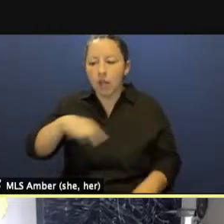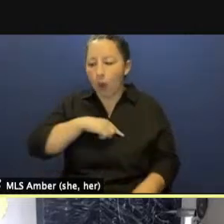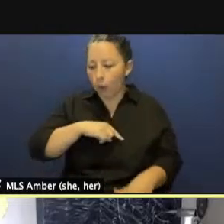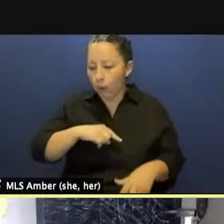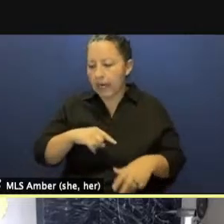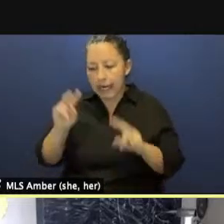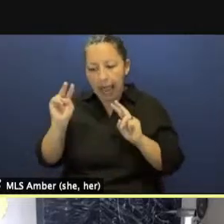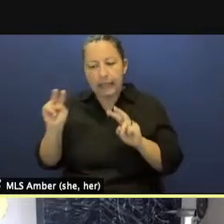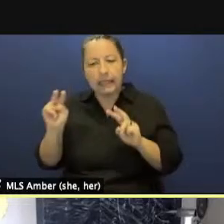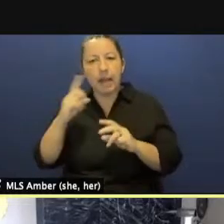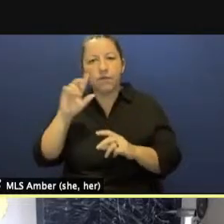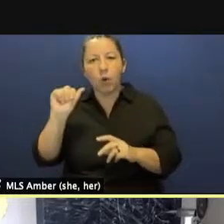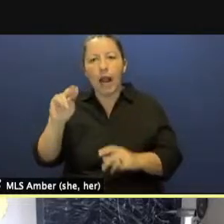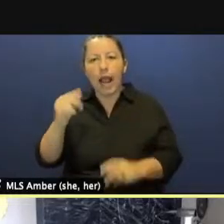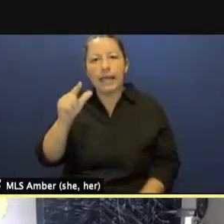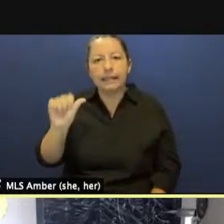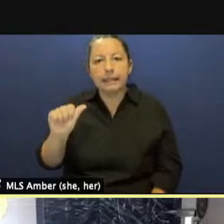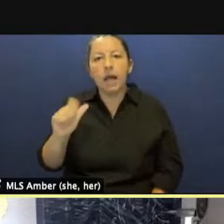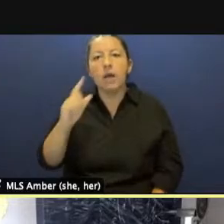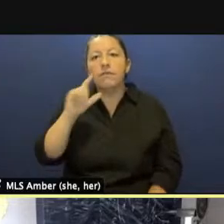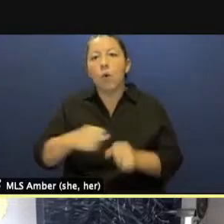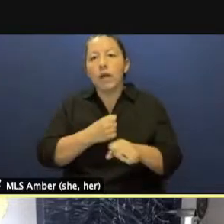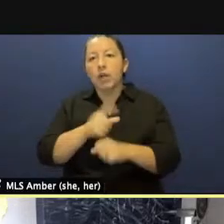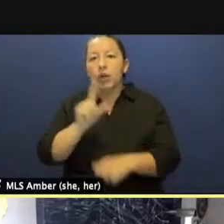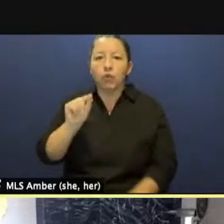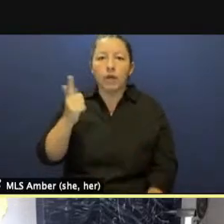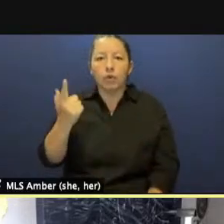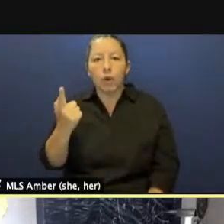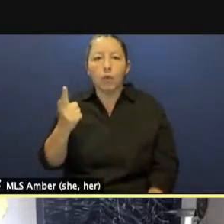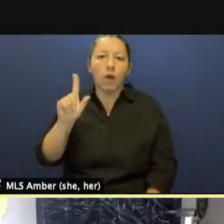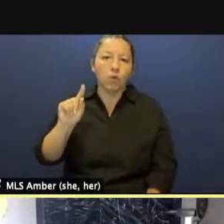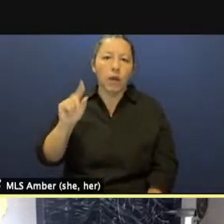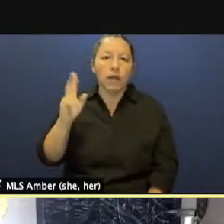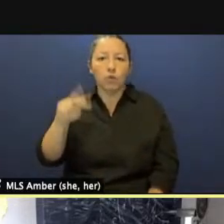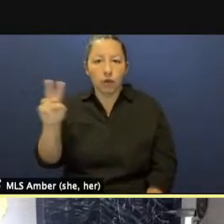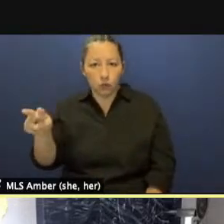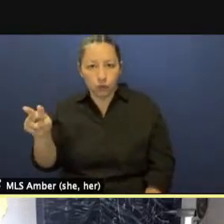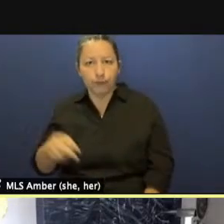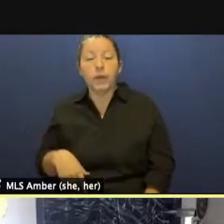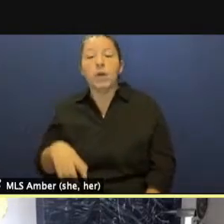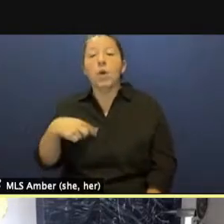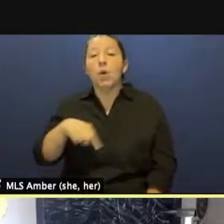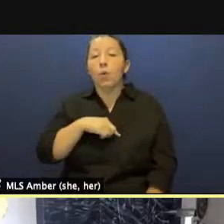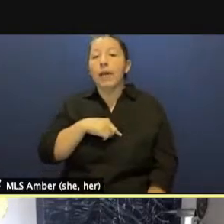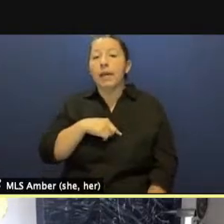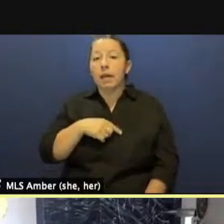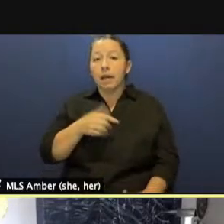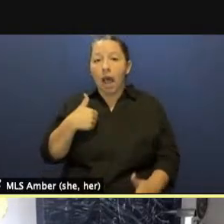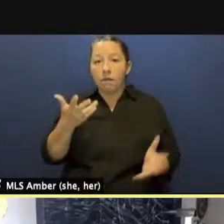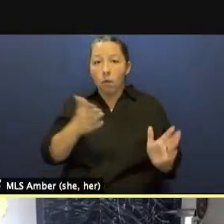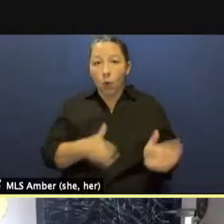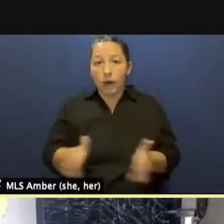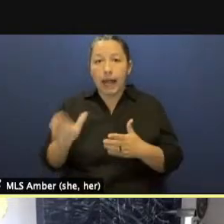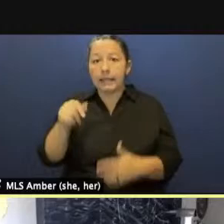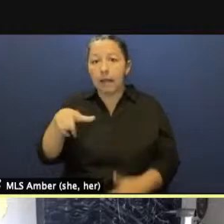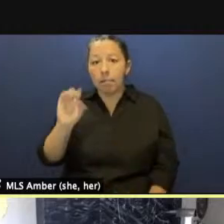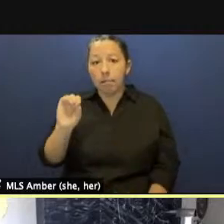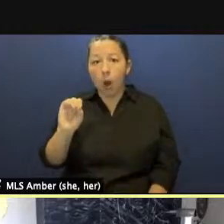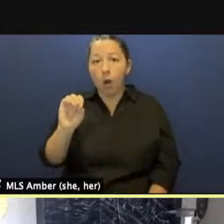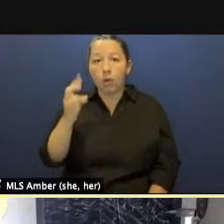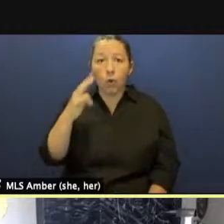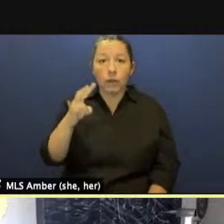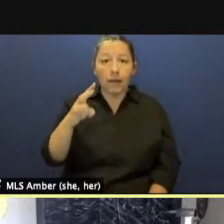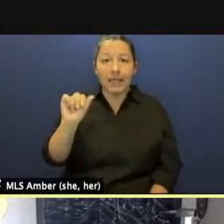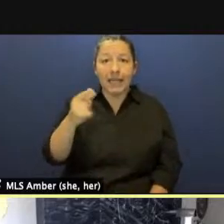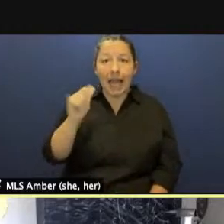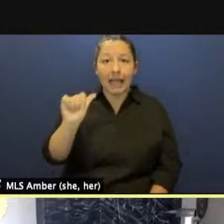for ANCSA in 2021, 2022. We are organizing the Apollo 17 ANCSA workshop